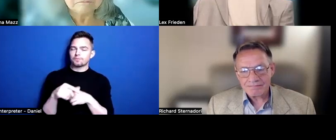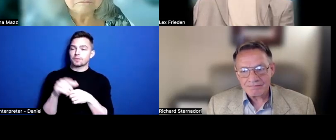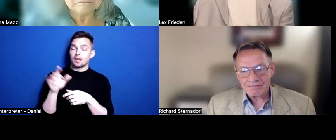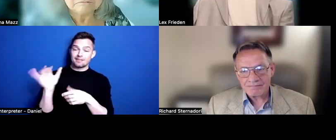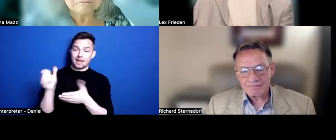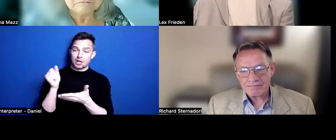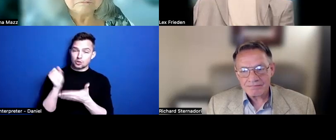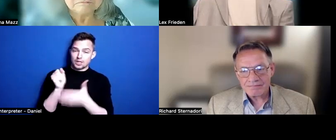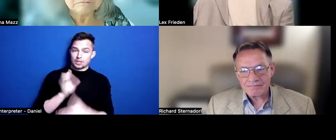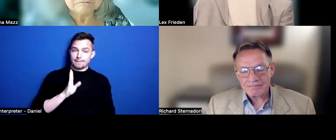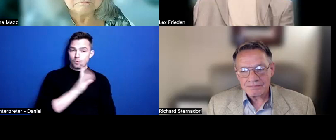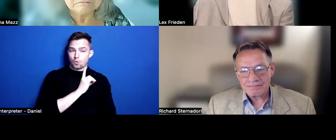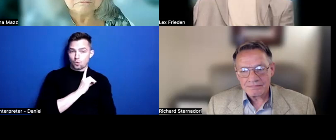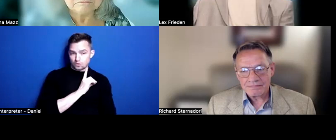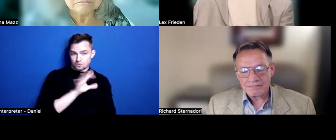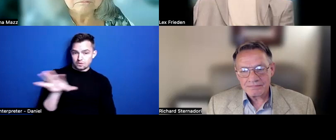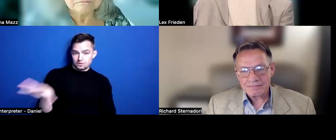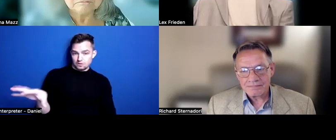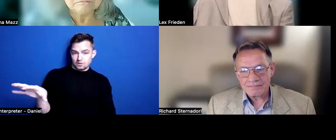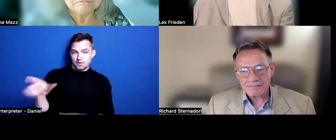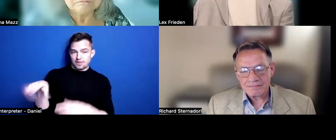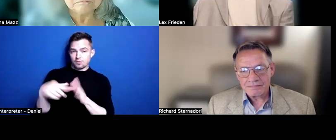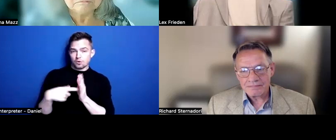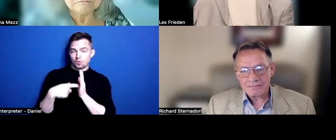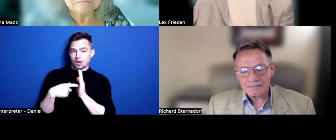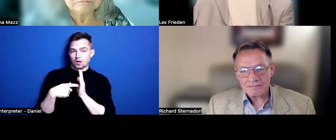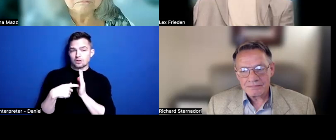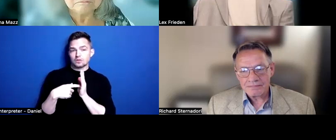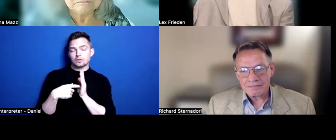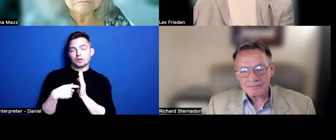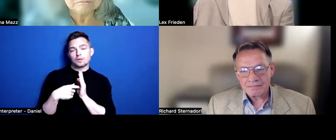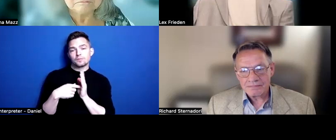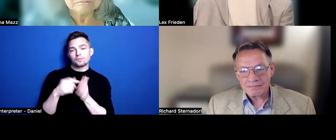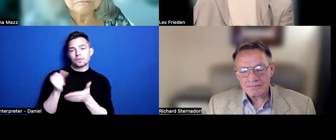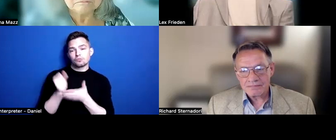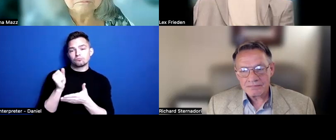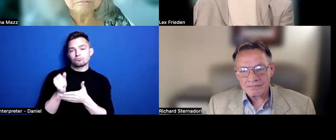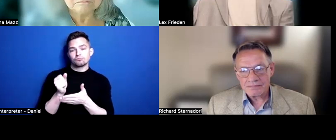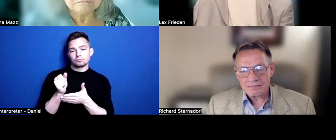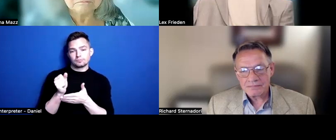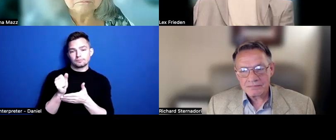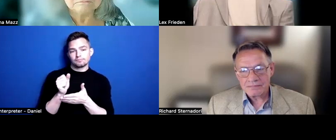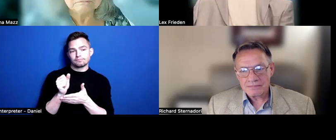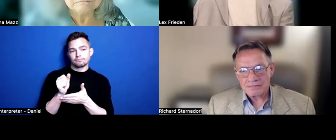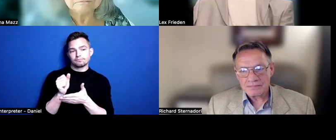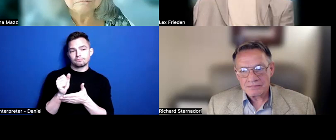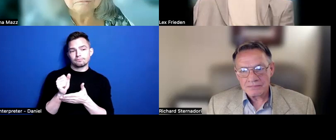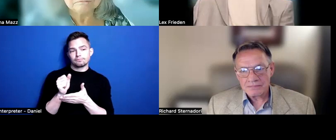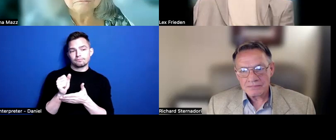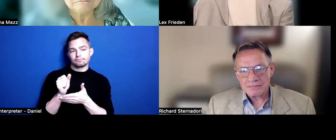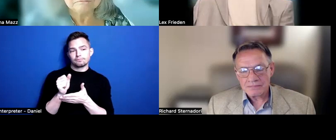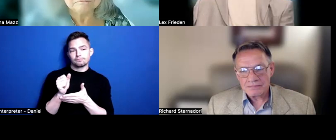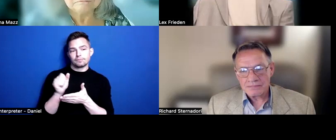accreditation board require, do the bylaws, the accreditation board require a certain number of people